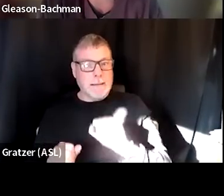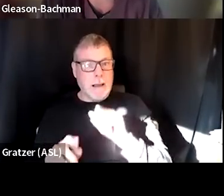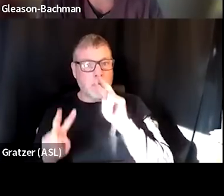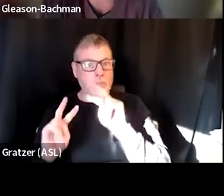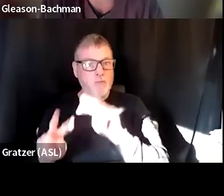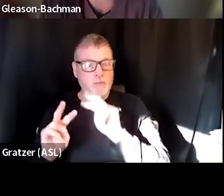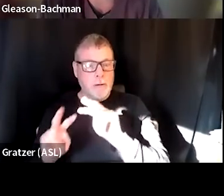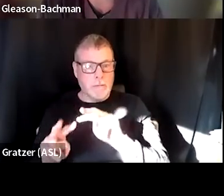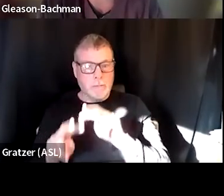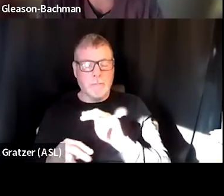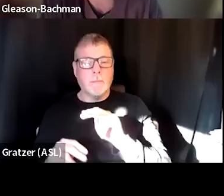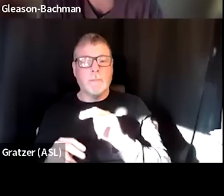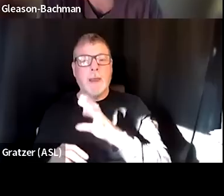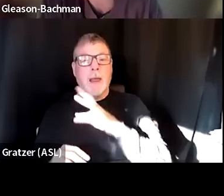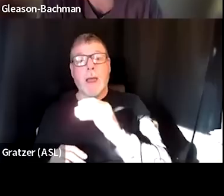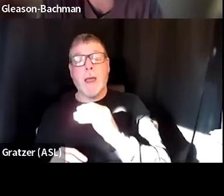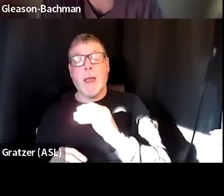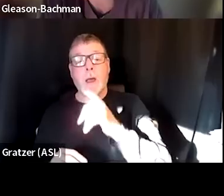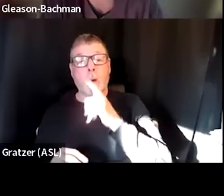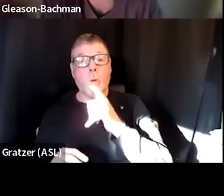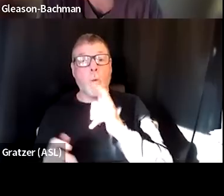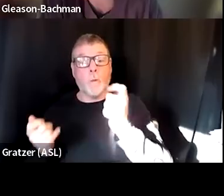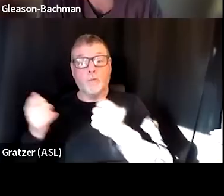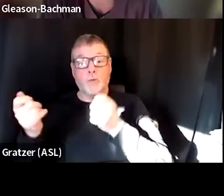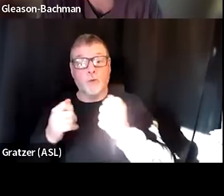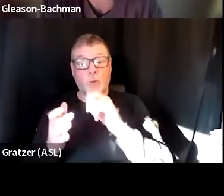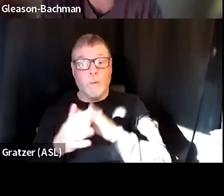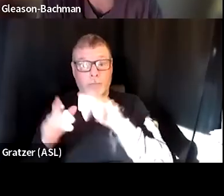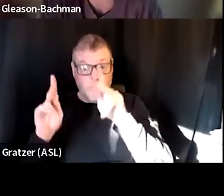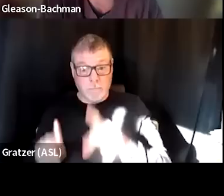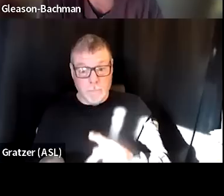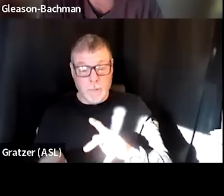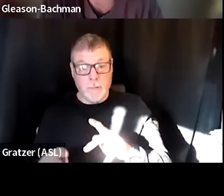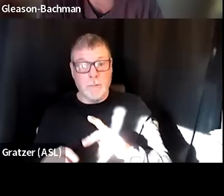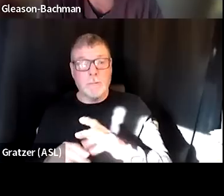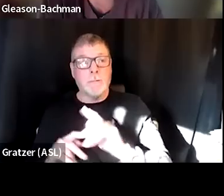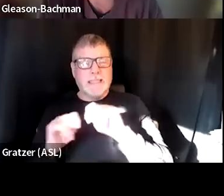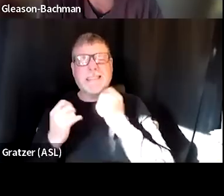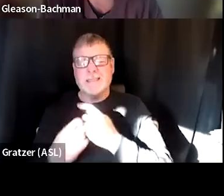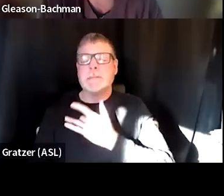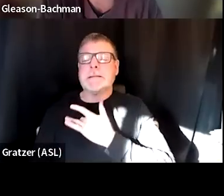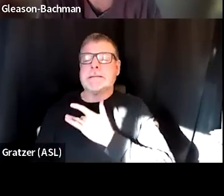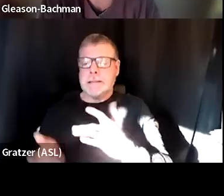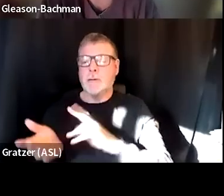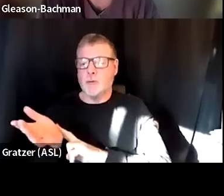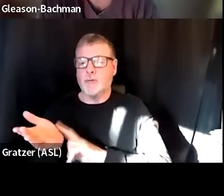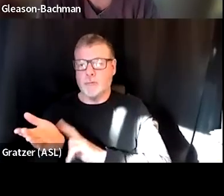and whoever's taking charge of that person on the team, it's usually the nurse, she'll